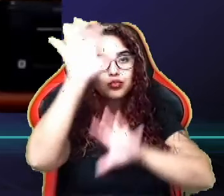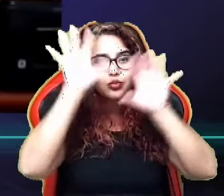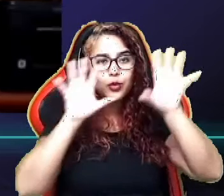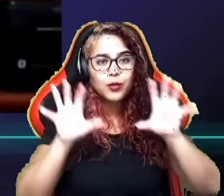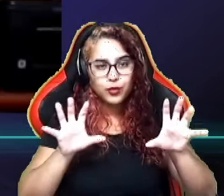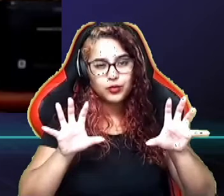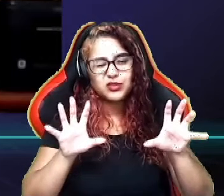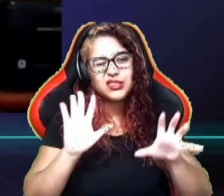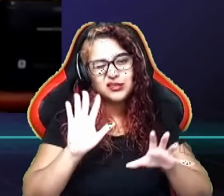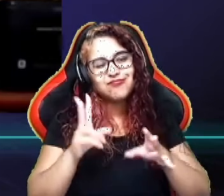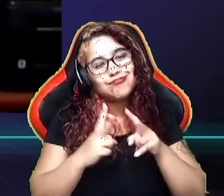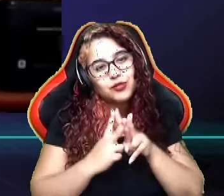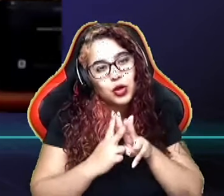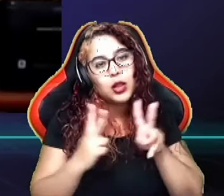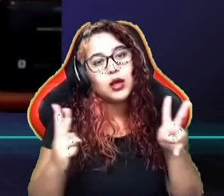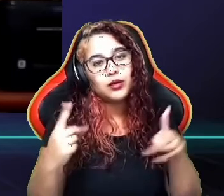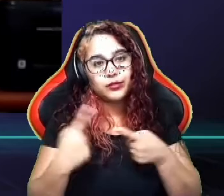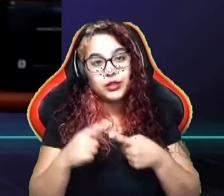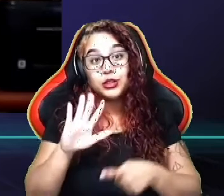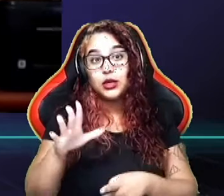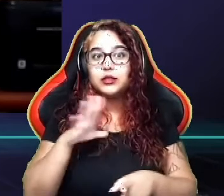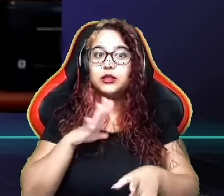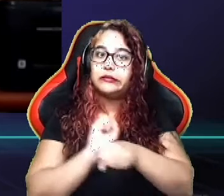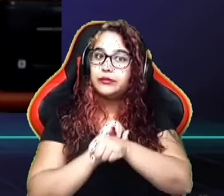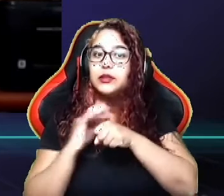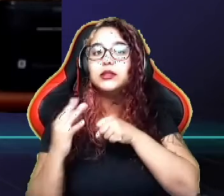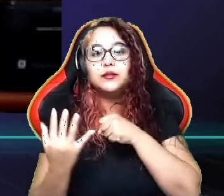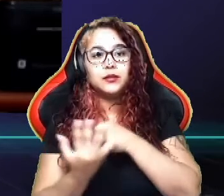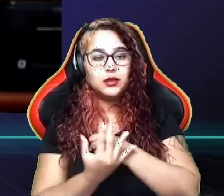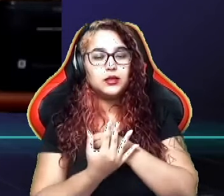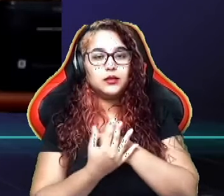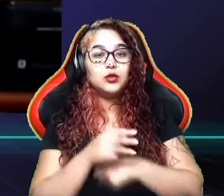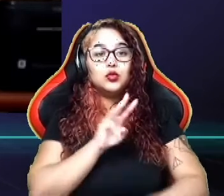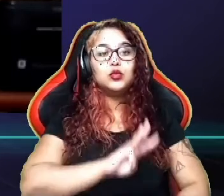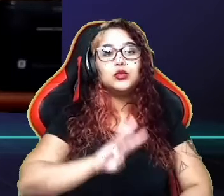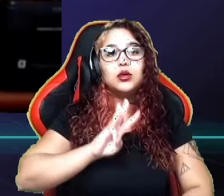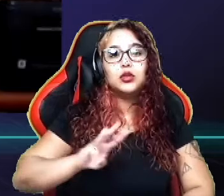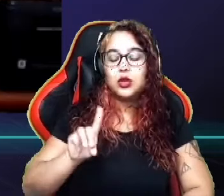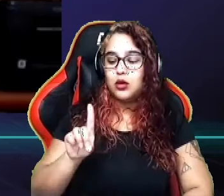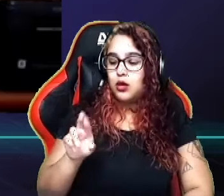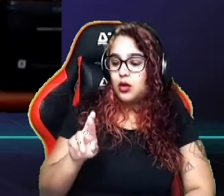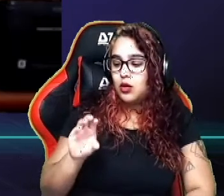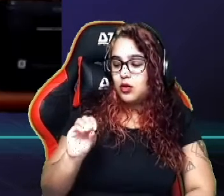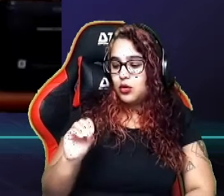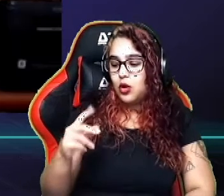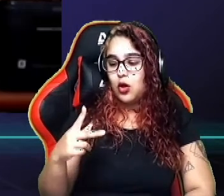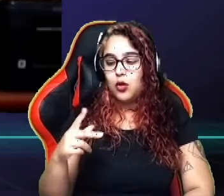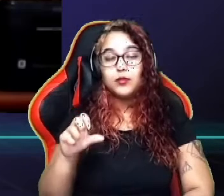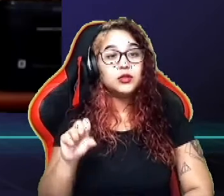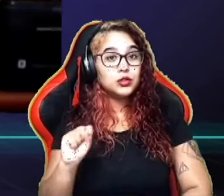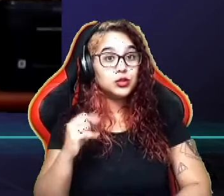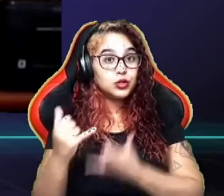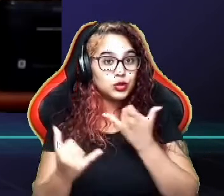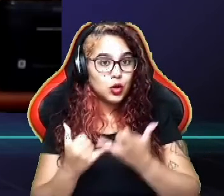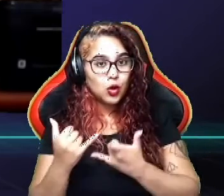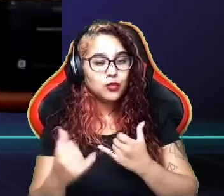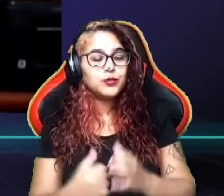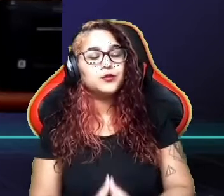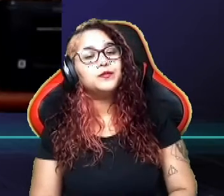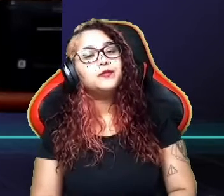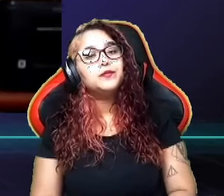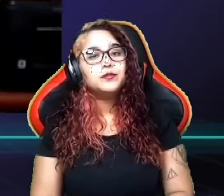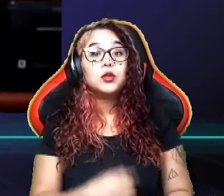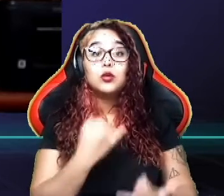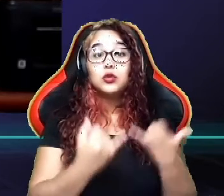It was an online launch because it was already in the middle of the pandemic. And we launched it on the Jogos de